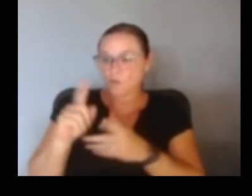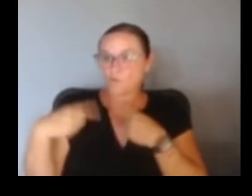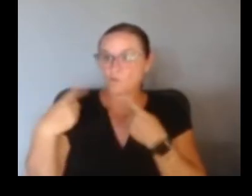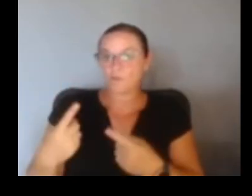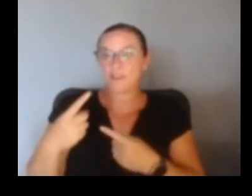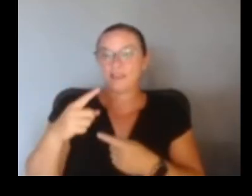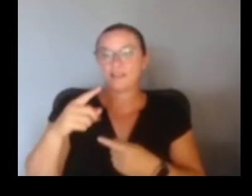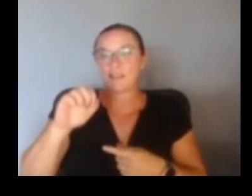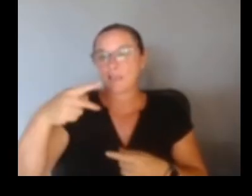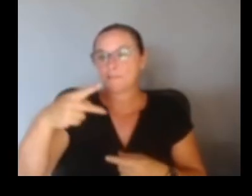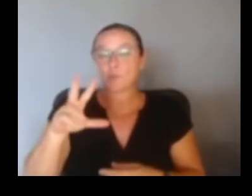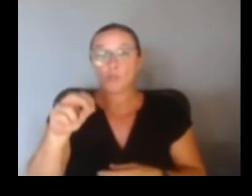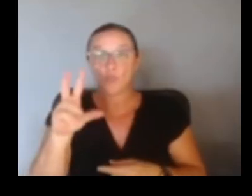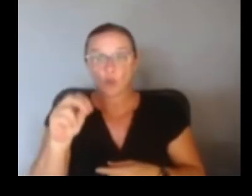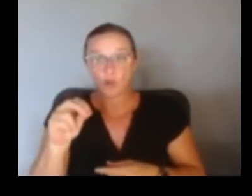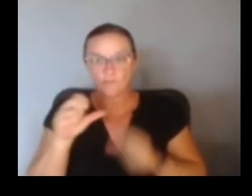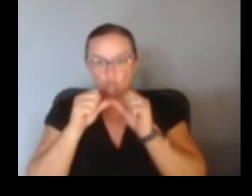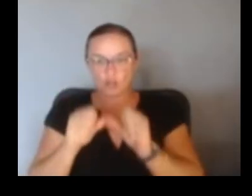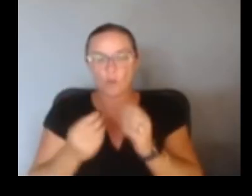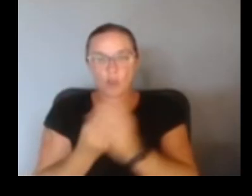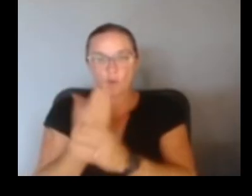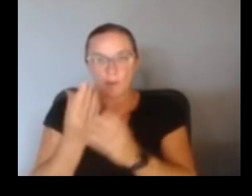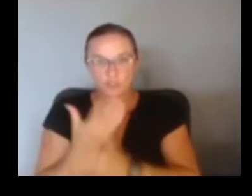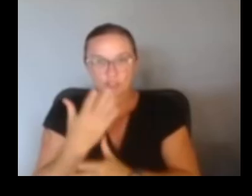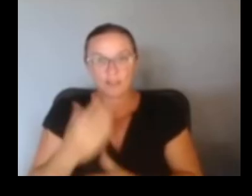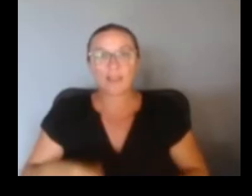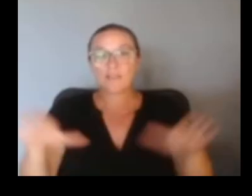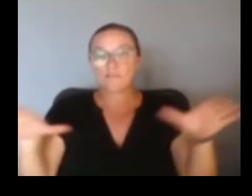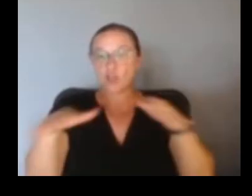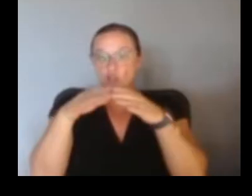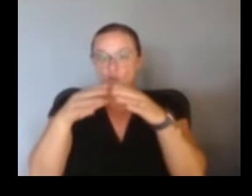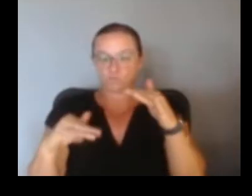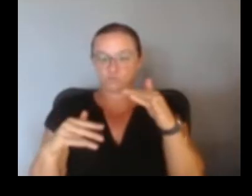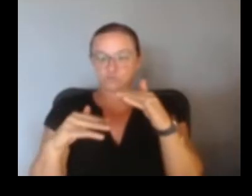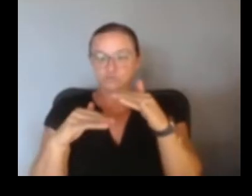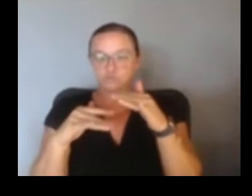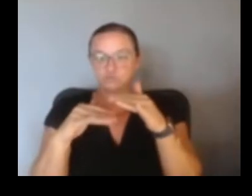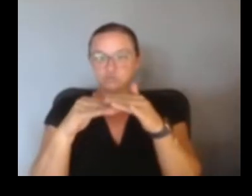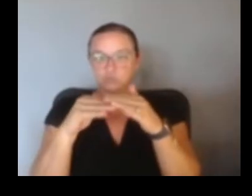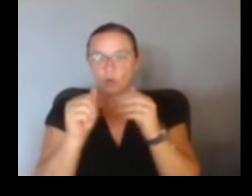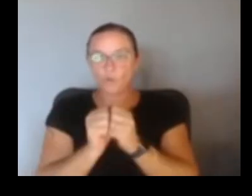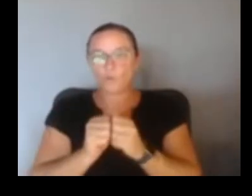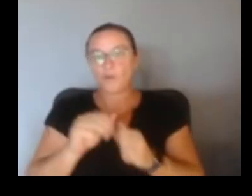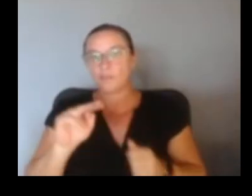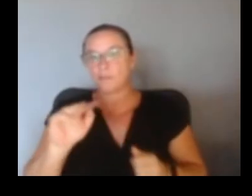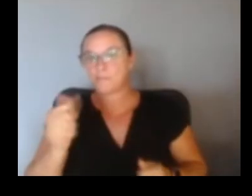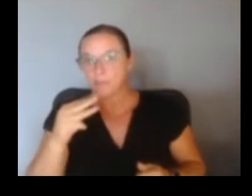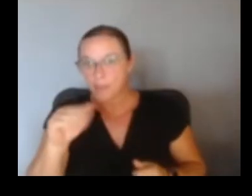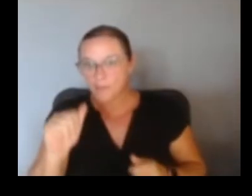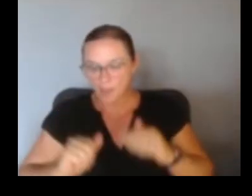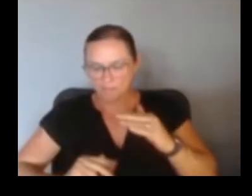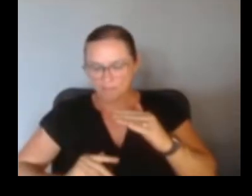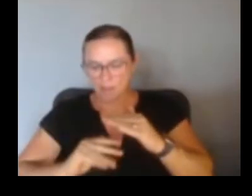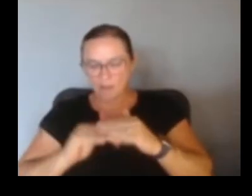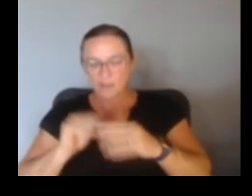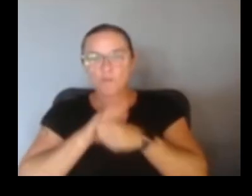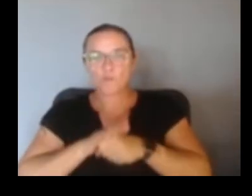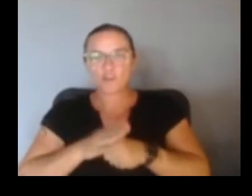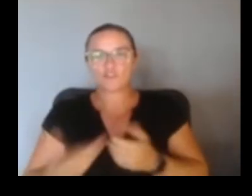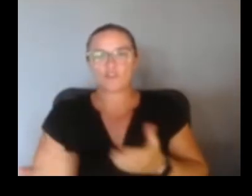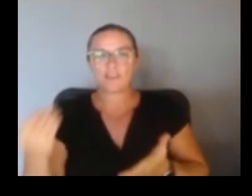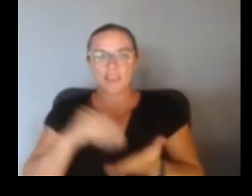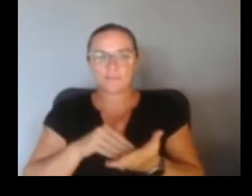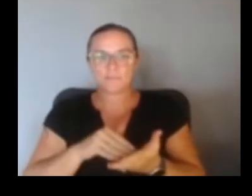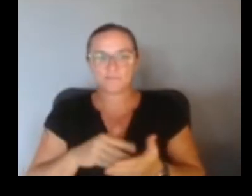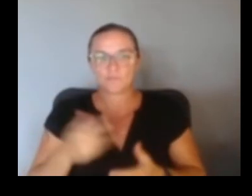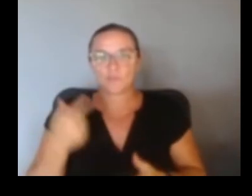ongoing summit eruption, the volcano has been recharging with magma and building pressure underground once again. We can